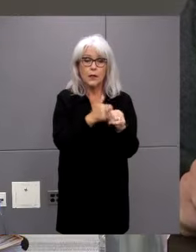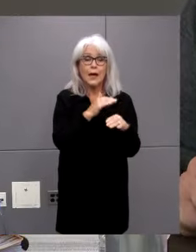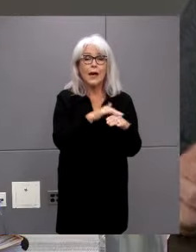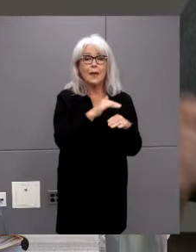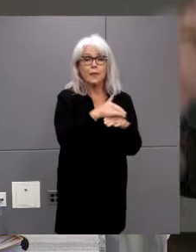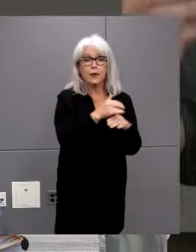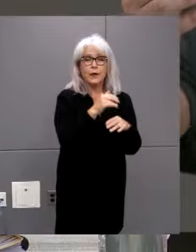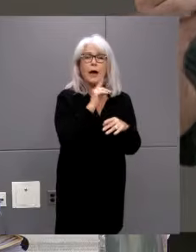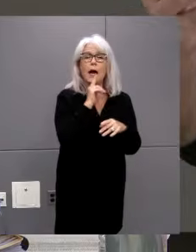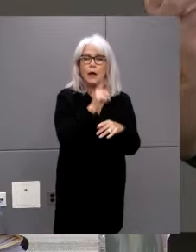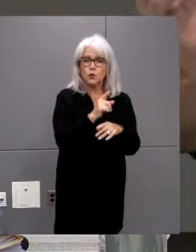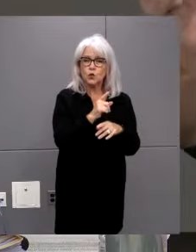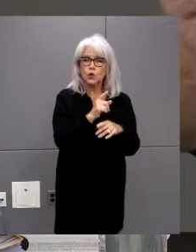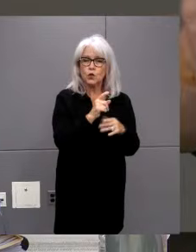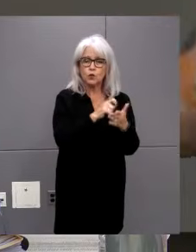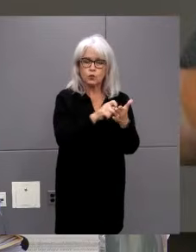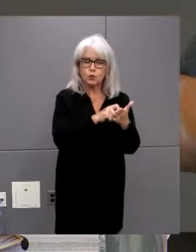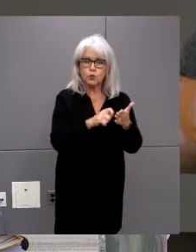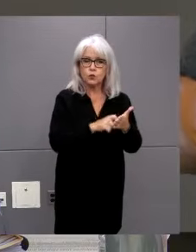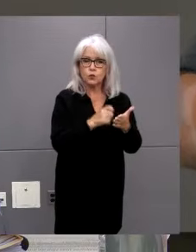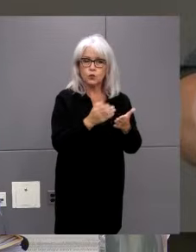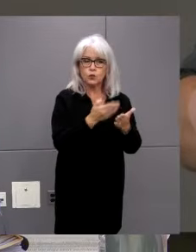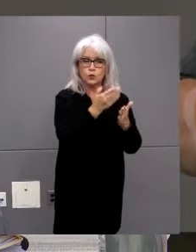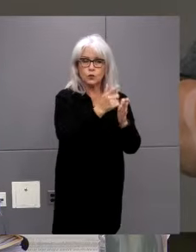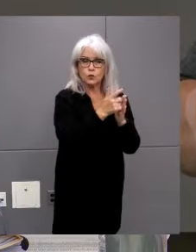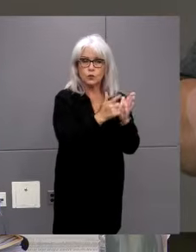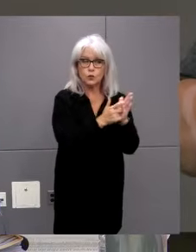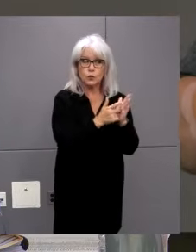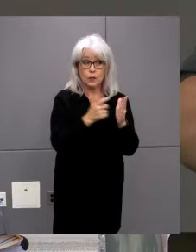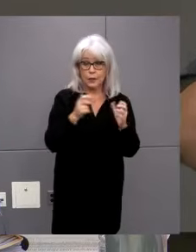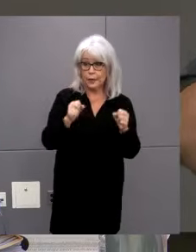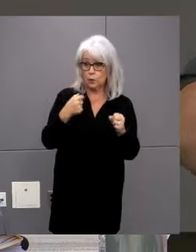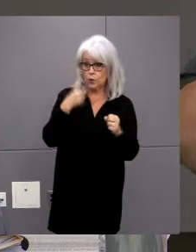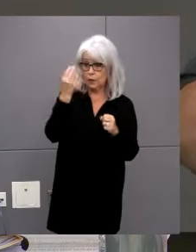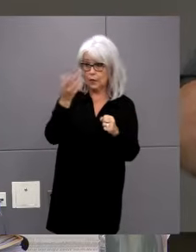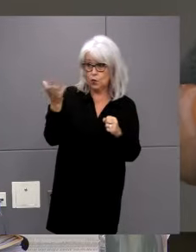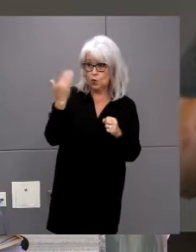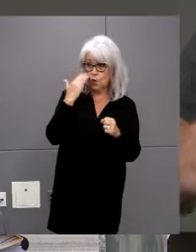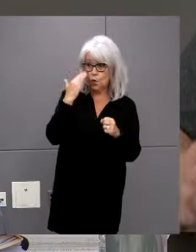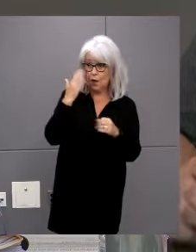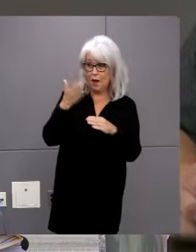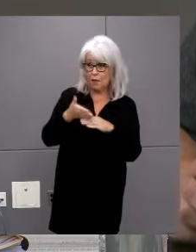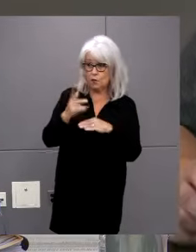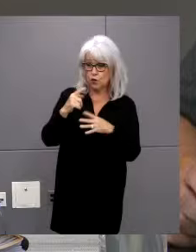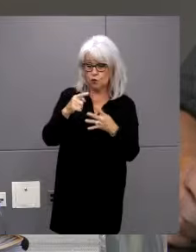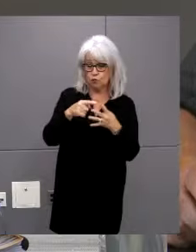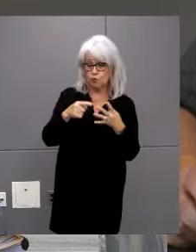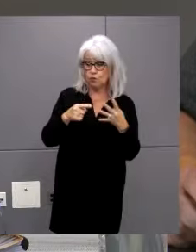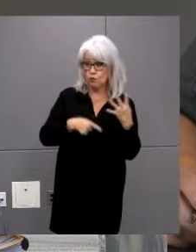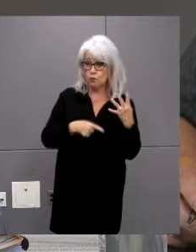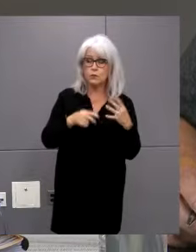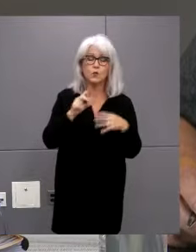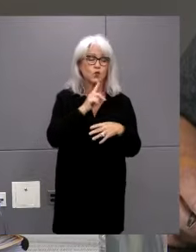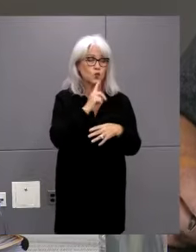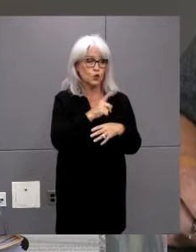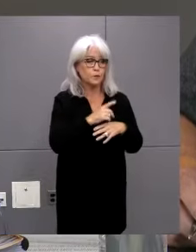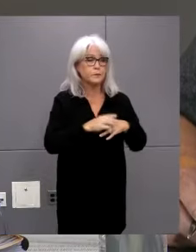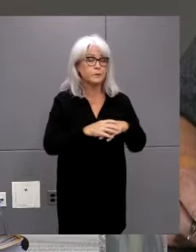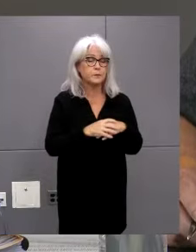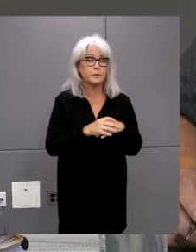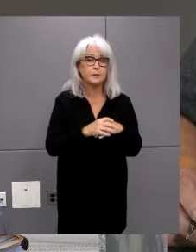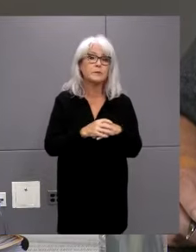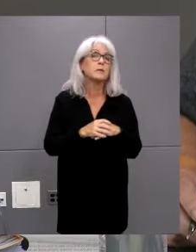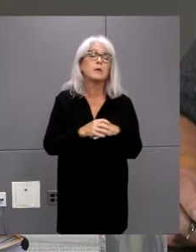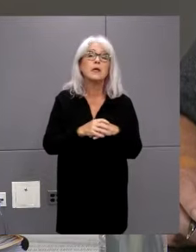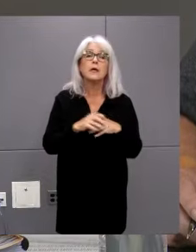litigation. So can I let you know as soon as we go through all these so that? Sure. Okay. All right.